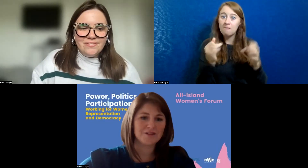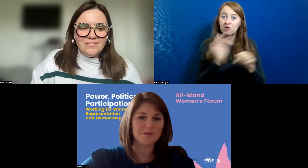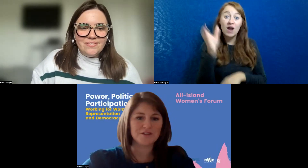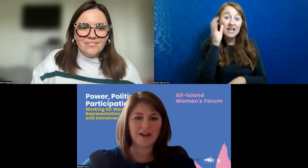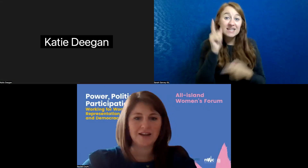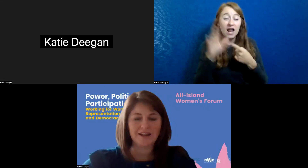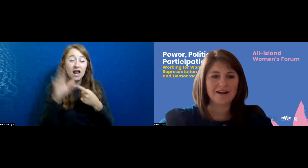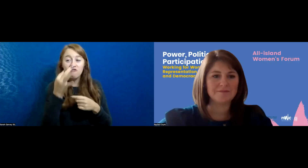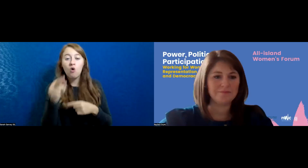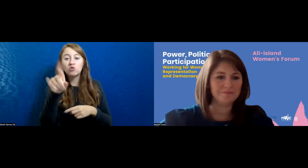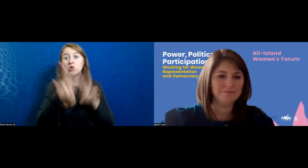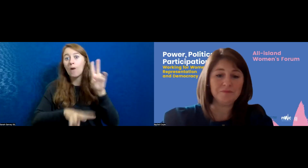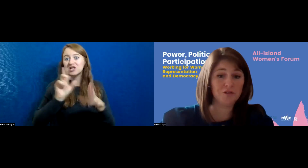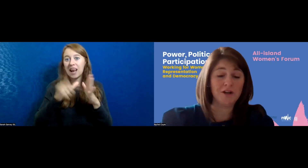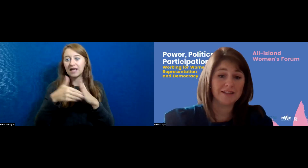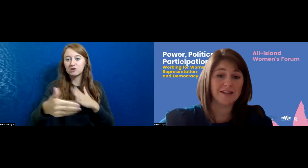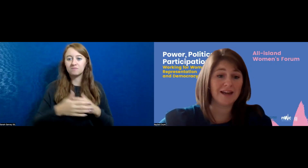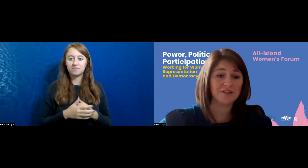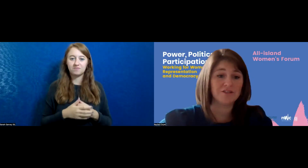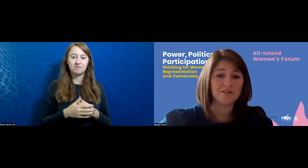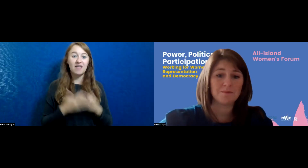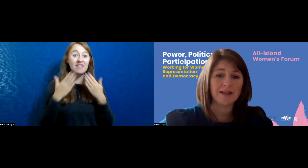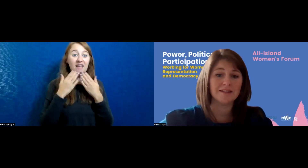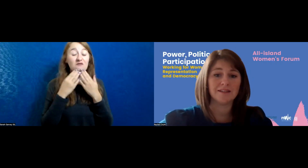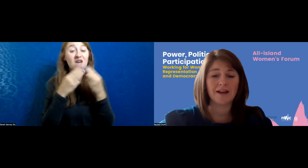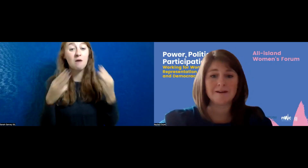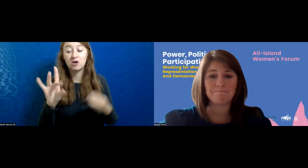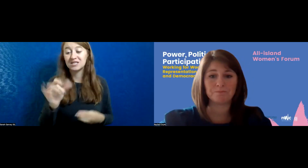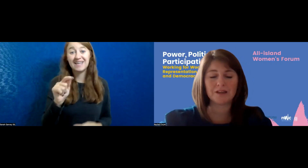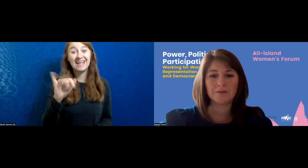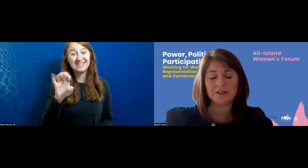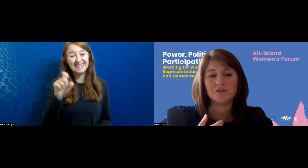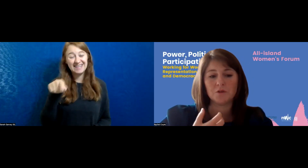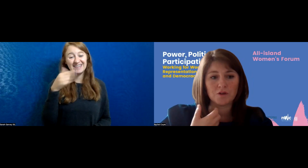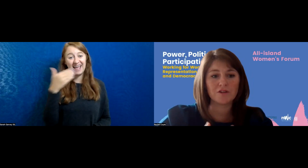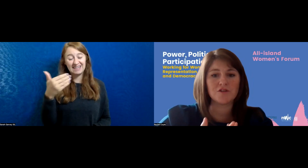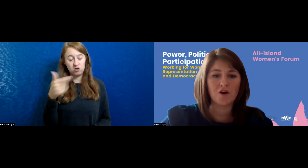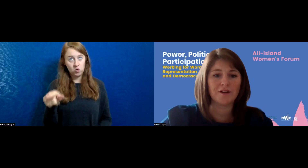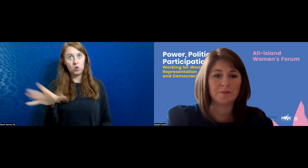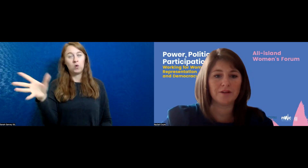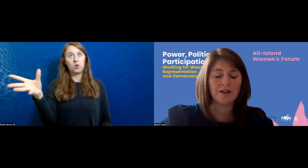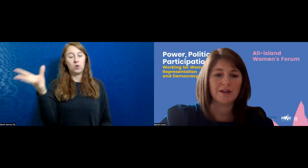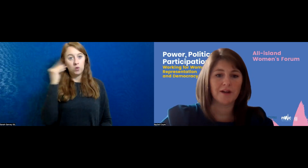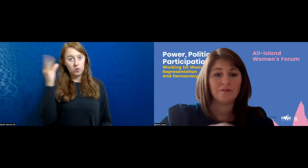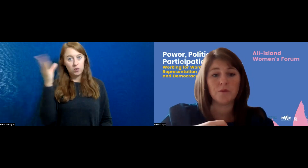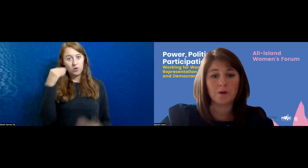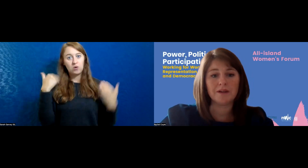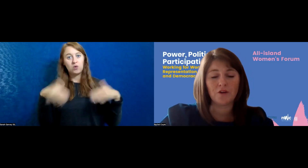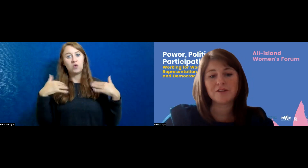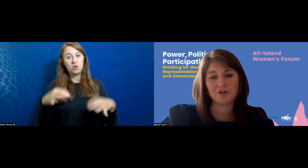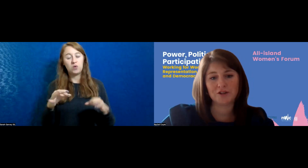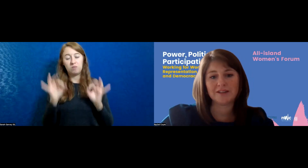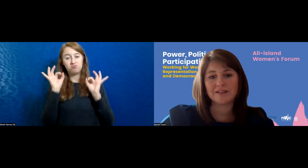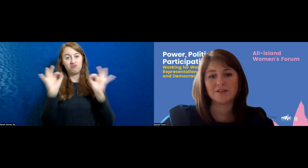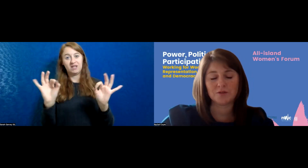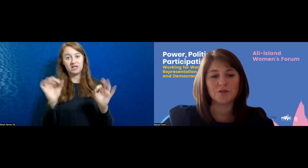Thank you so much, Katie. Your training, it actually sounds amazing, because you're not just talking about training for the women,